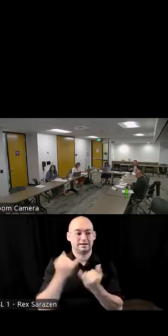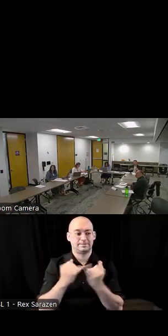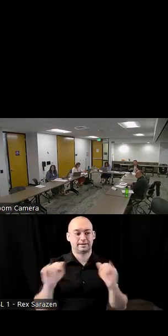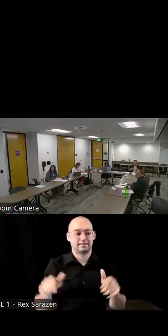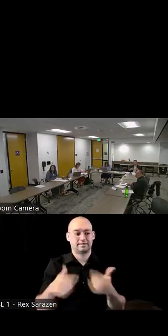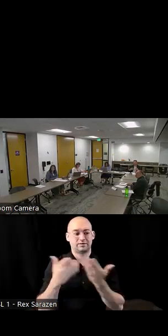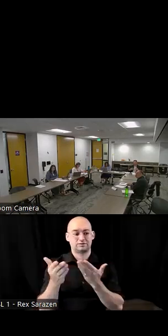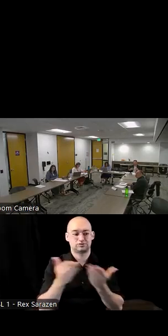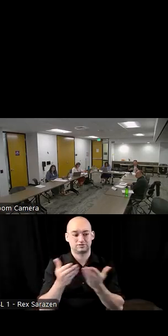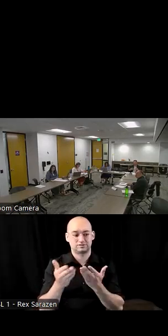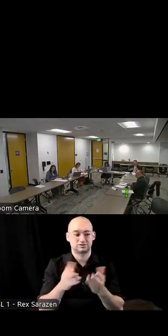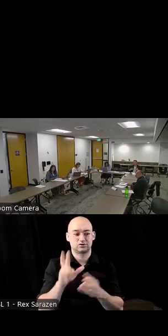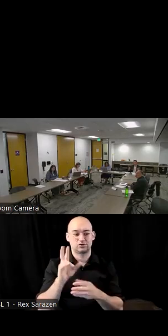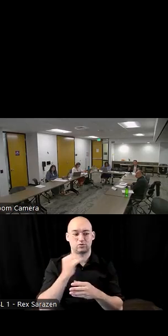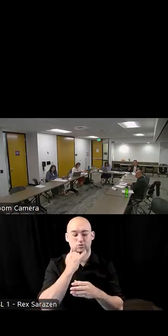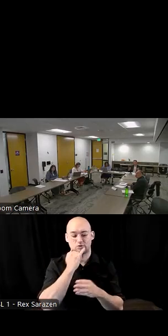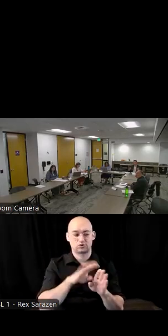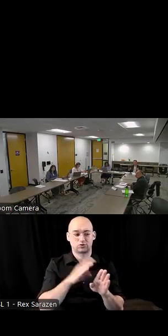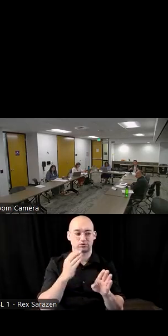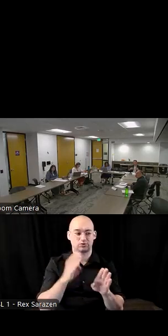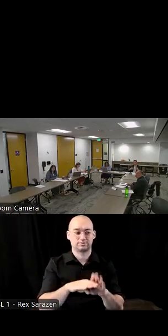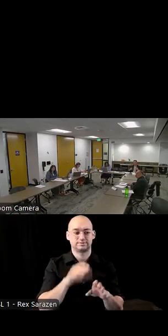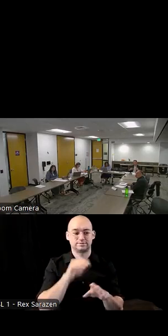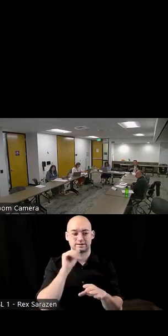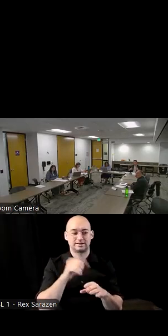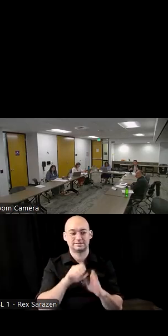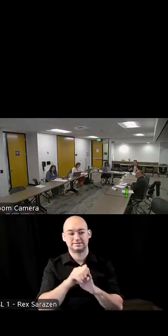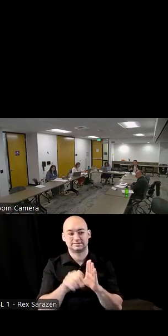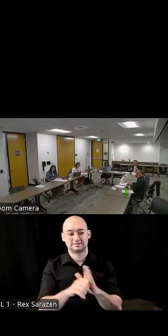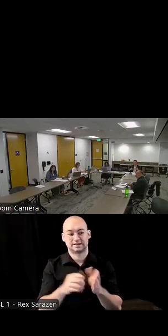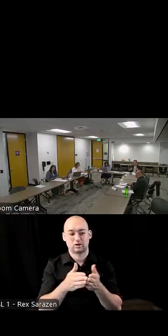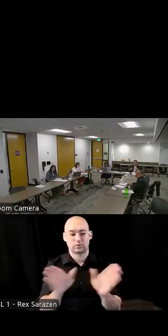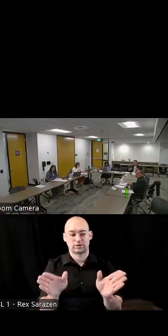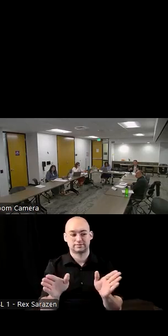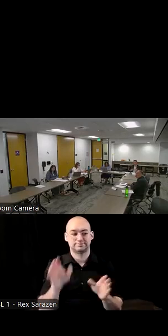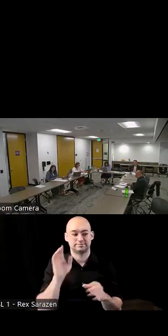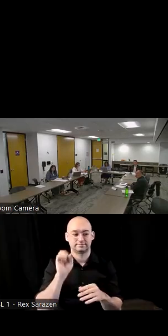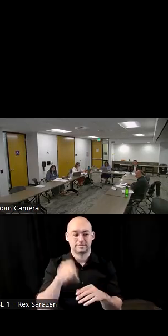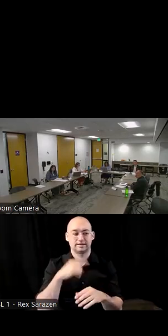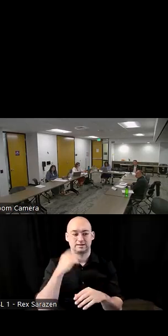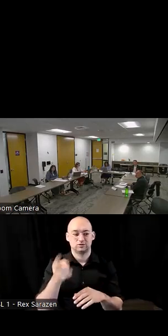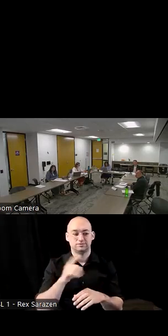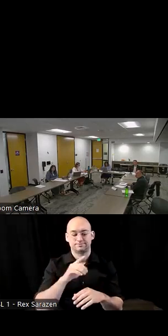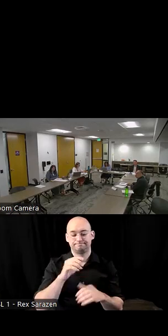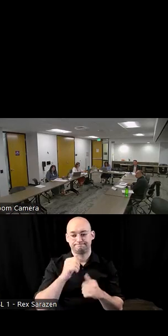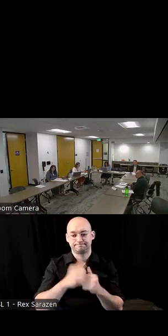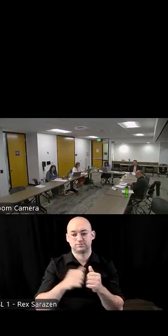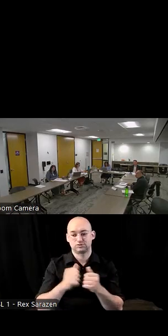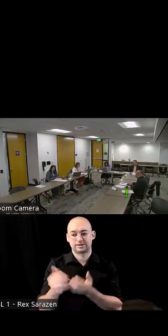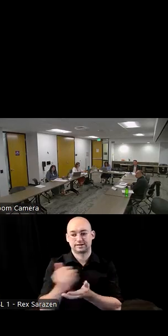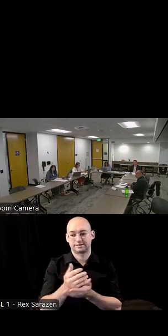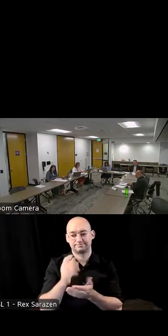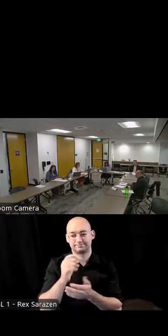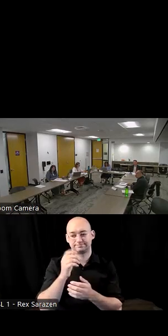wrong door service hubs. It's not statewide, and I can tell you every ADRC does their business a little bit